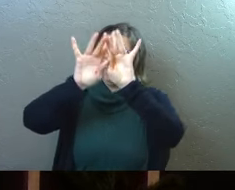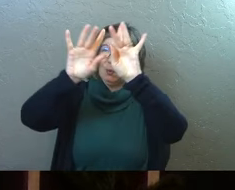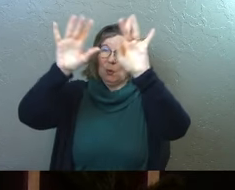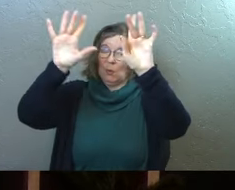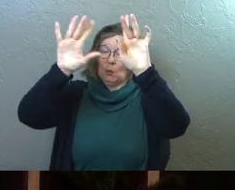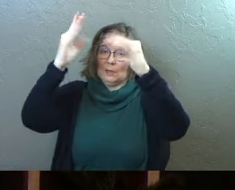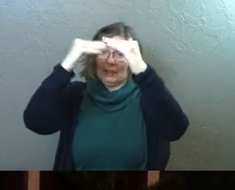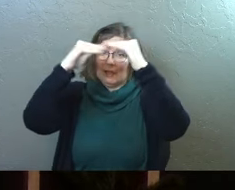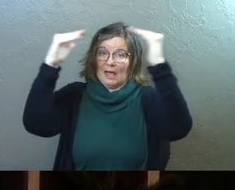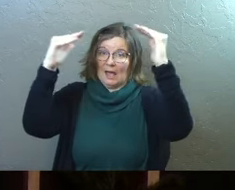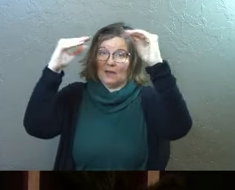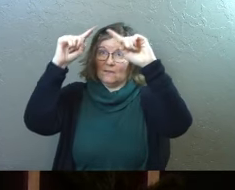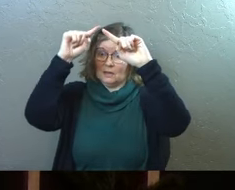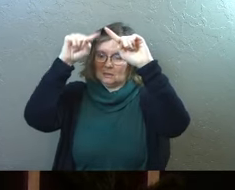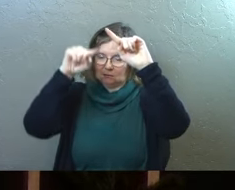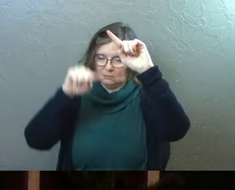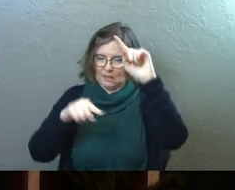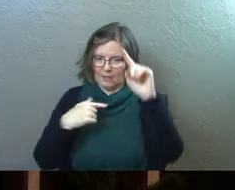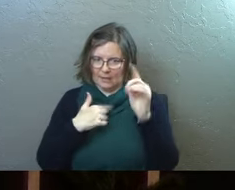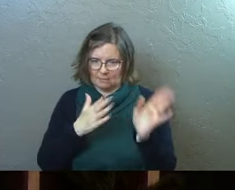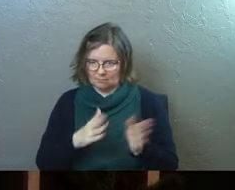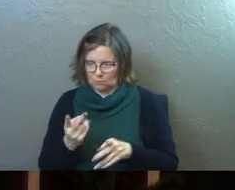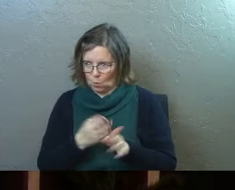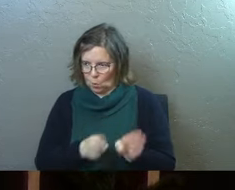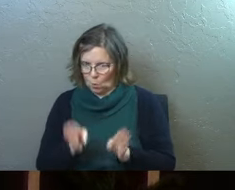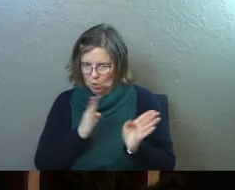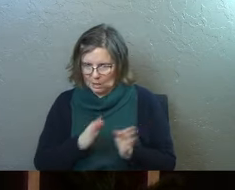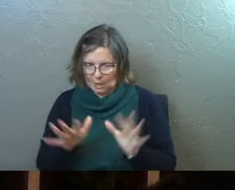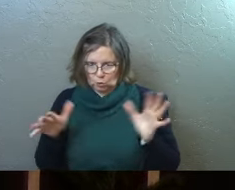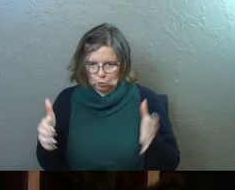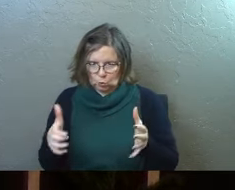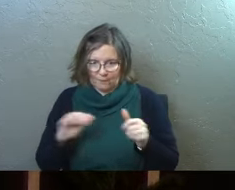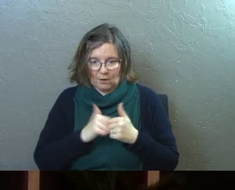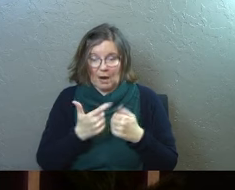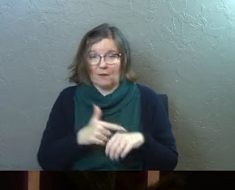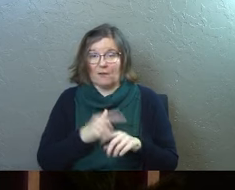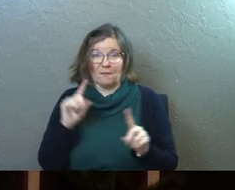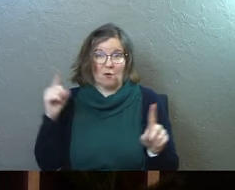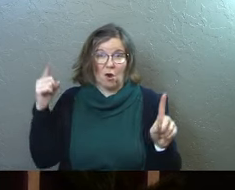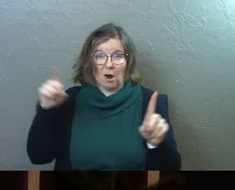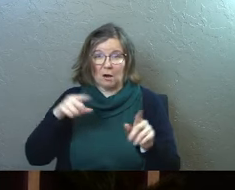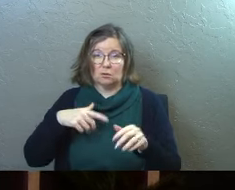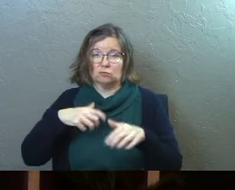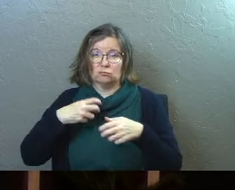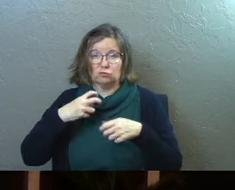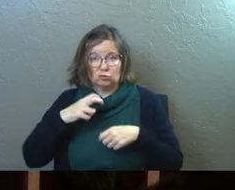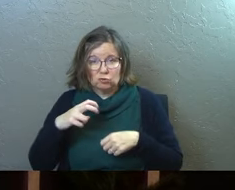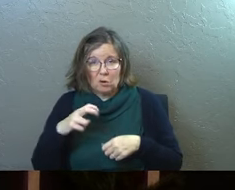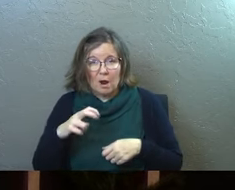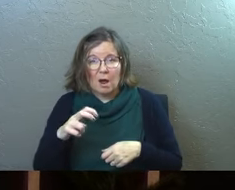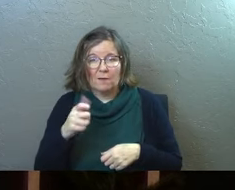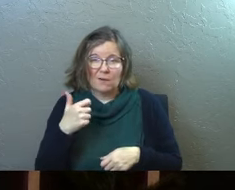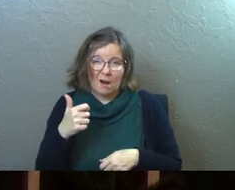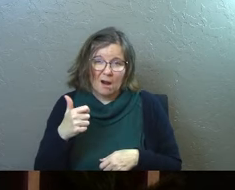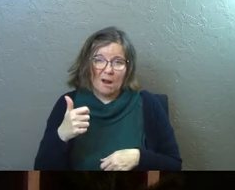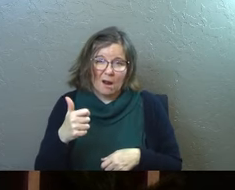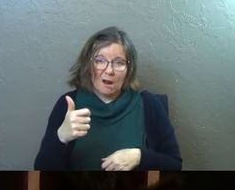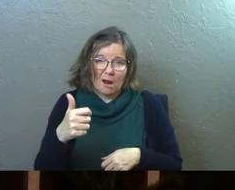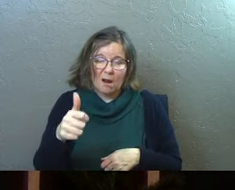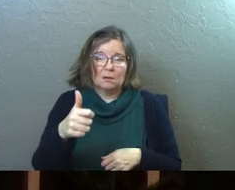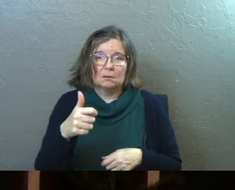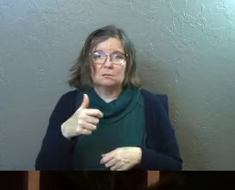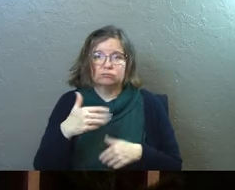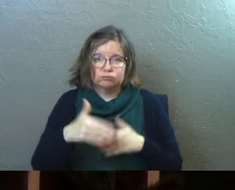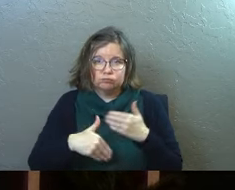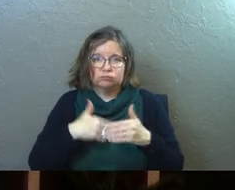this thing was in the heavens. And then they had to organize a caravan for however far away they were to travel to Jerusalem